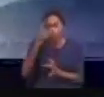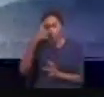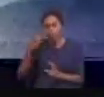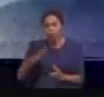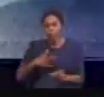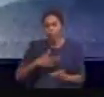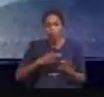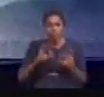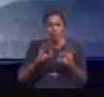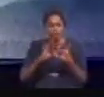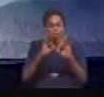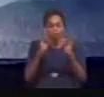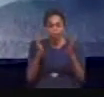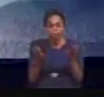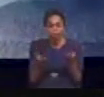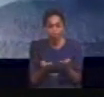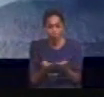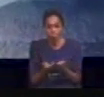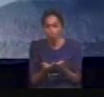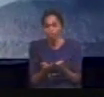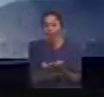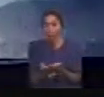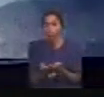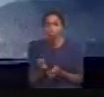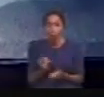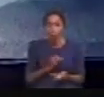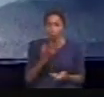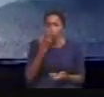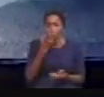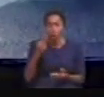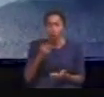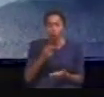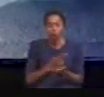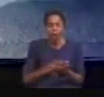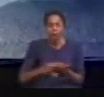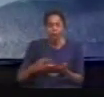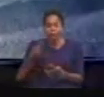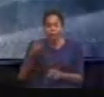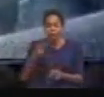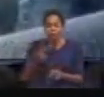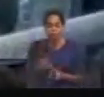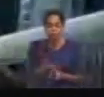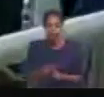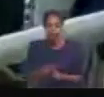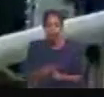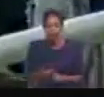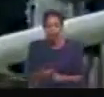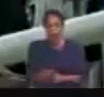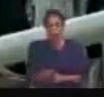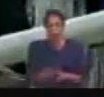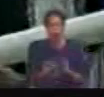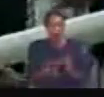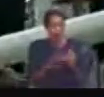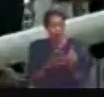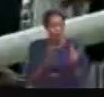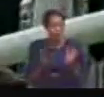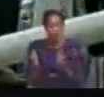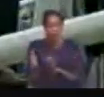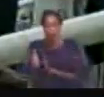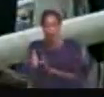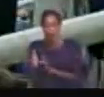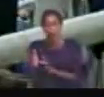Jesus for my family, I speak the holy name,